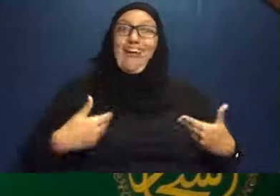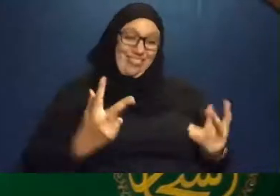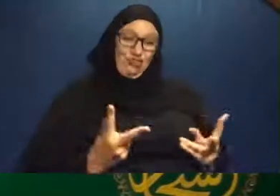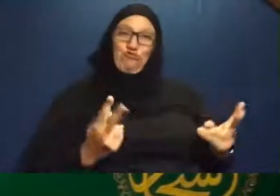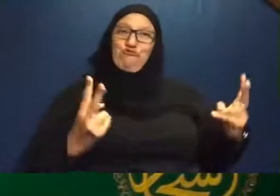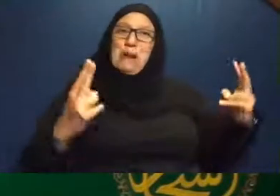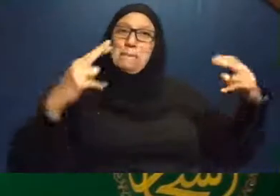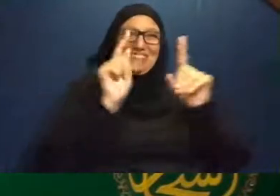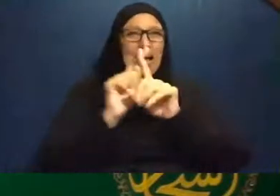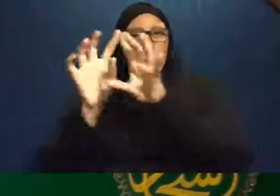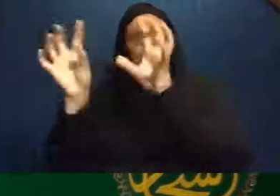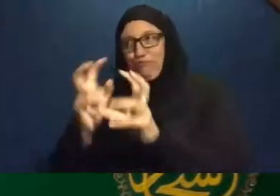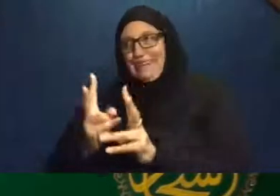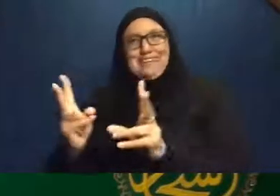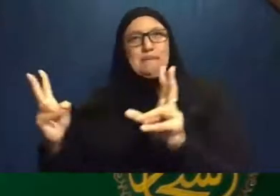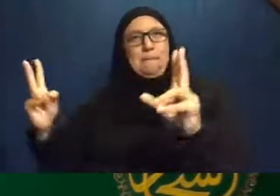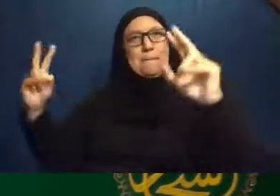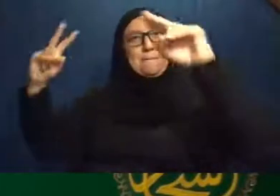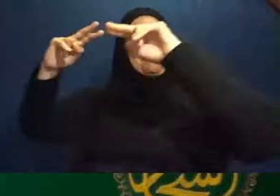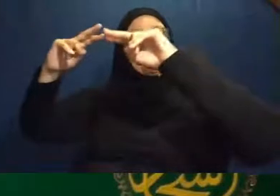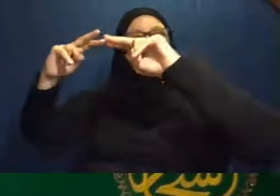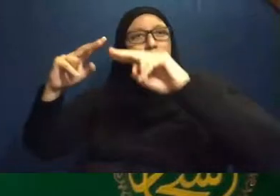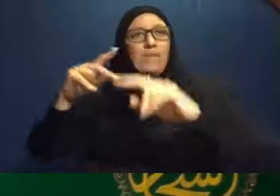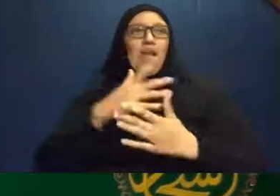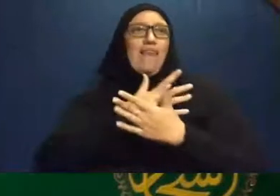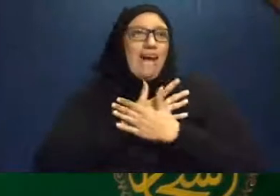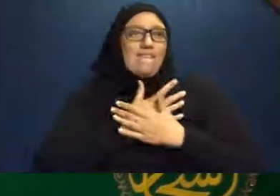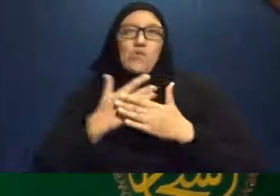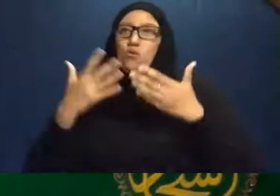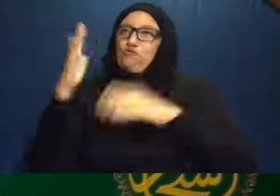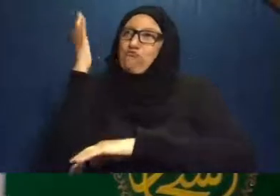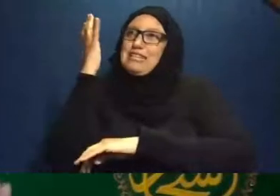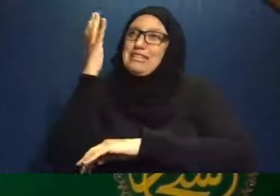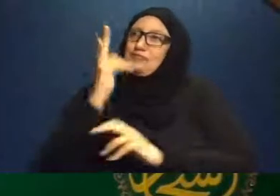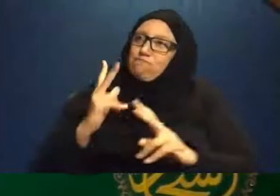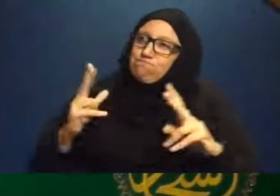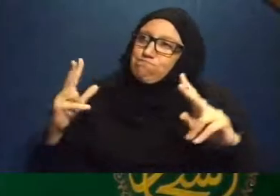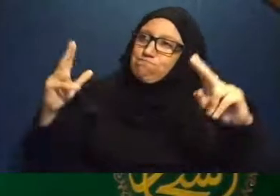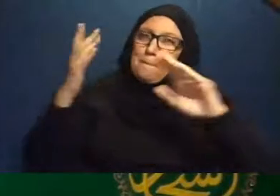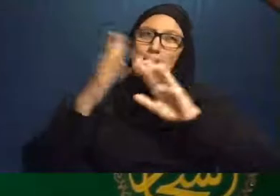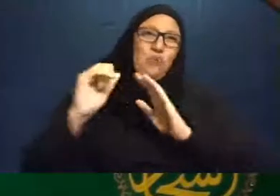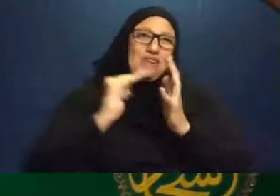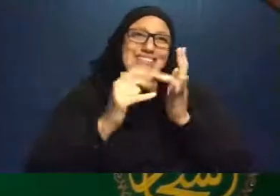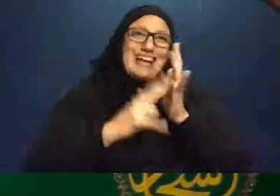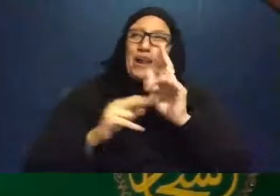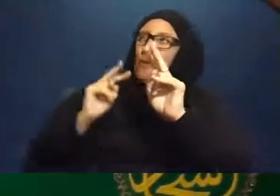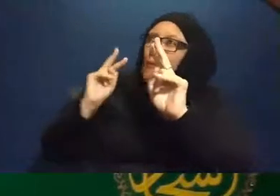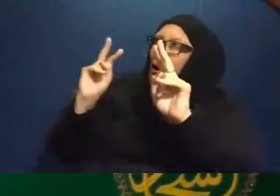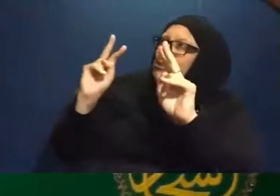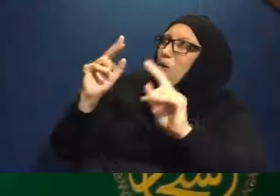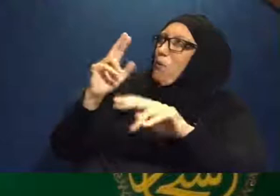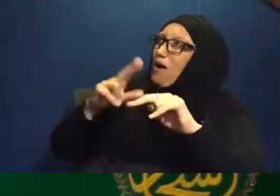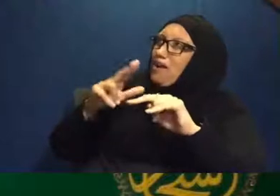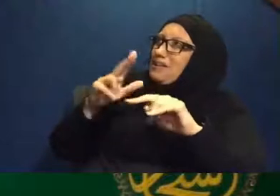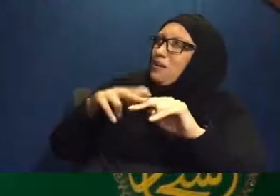your wealth. You let your wealth cherish in so much as when you trim the tree, your little son